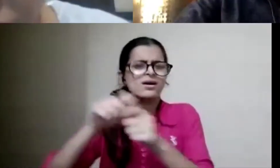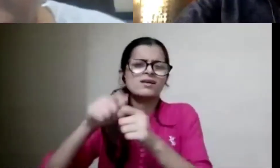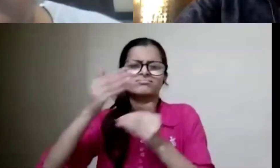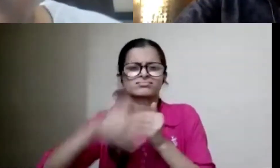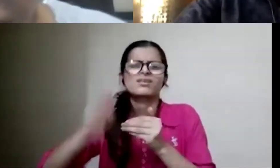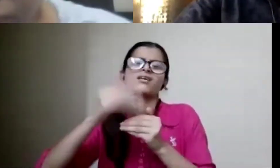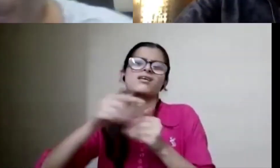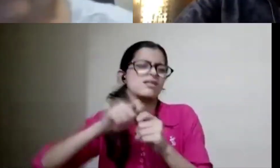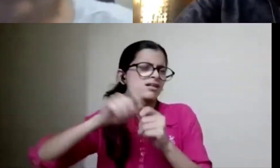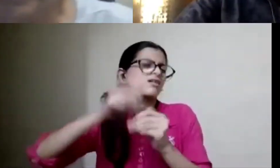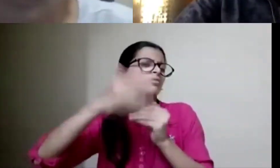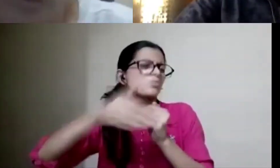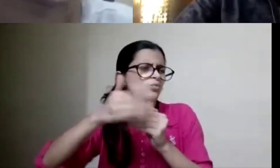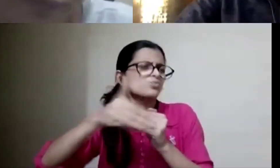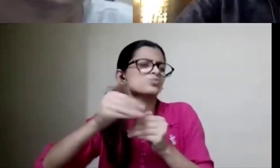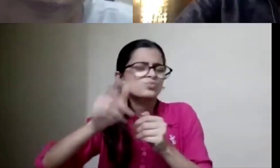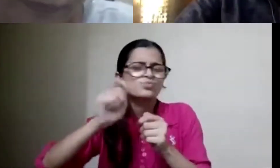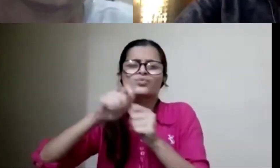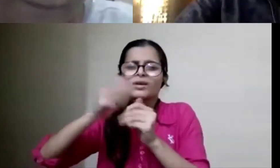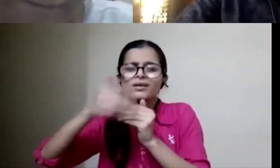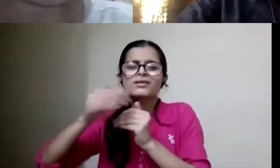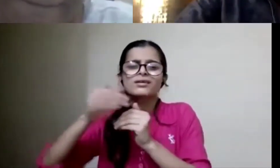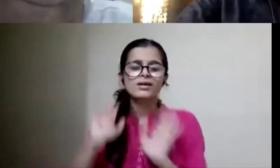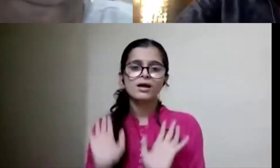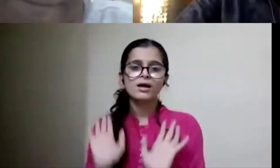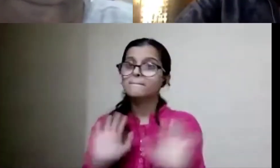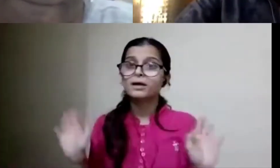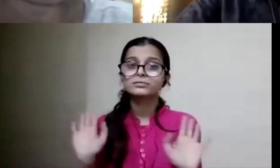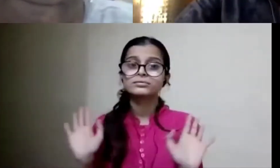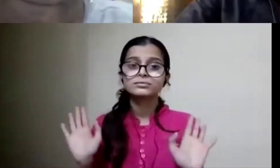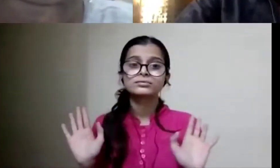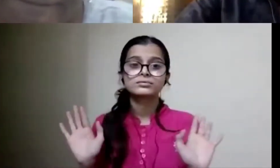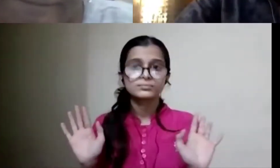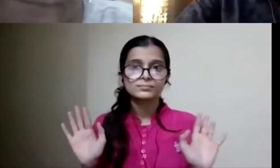know, and it's meant to be so.